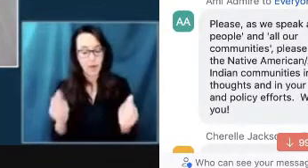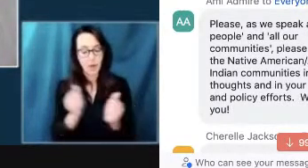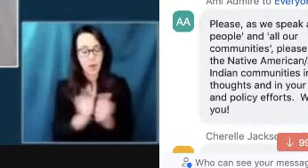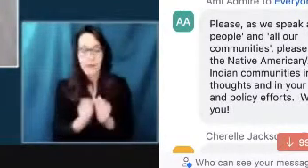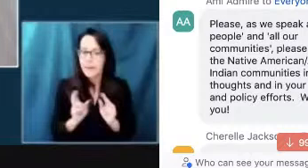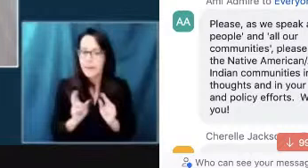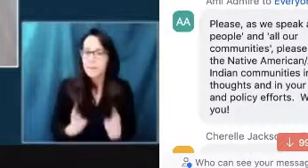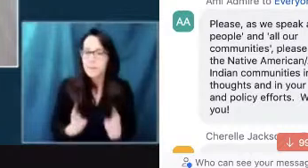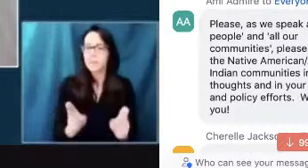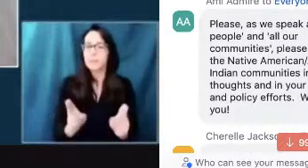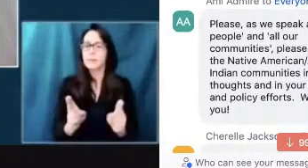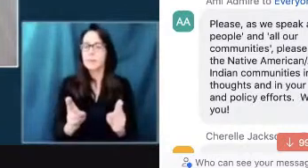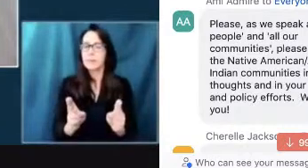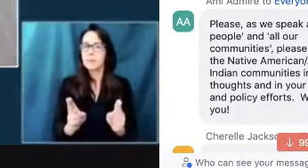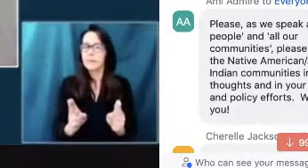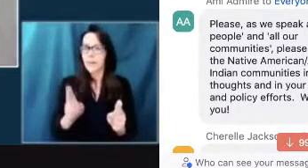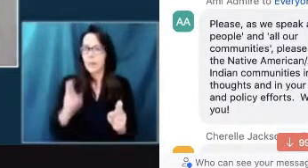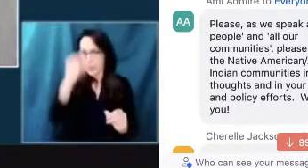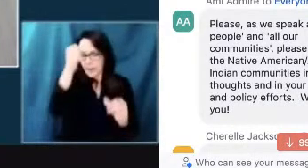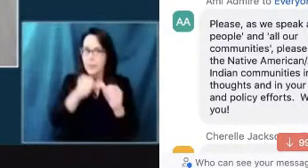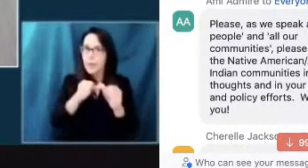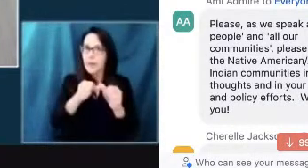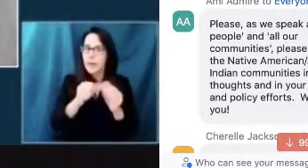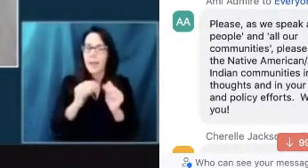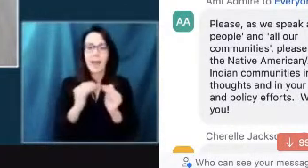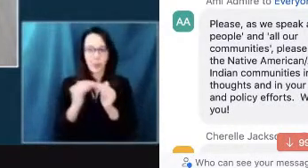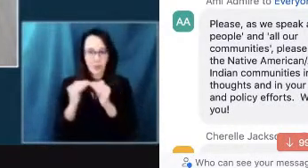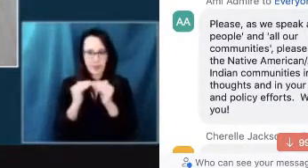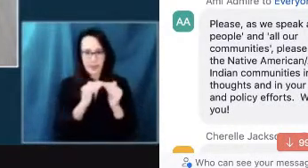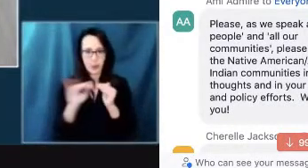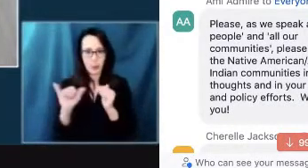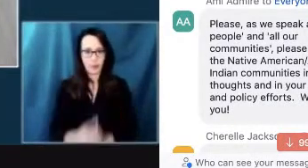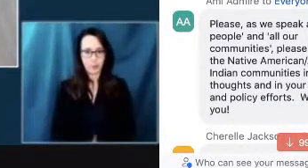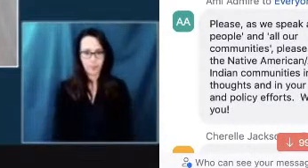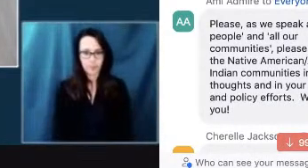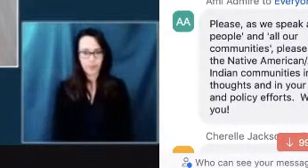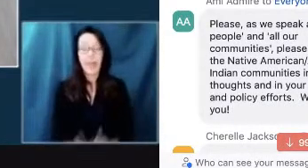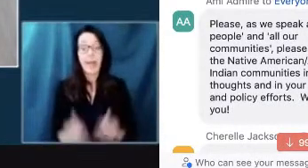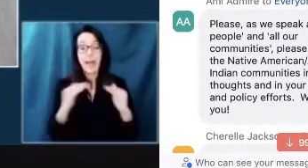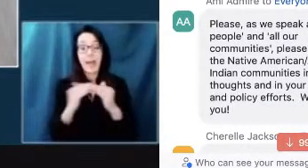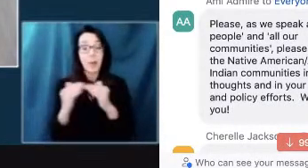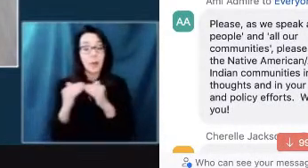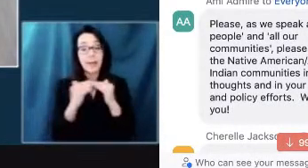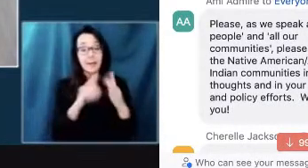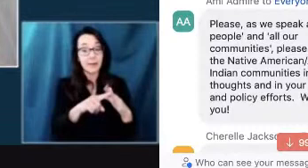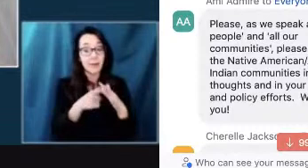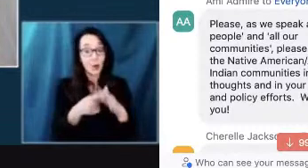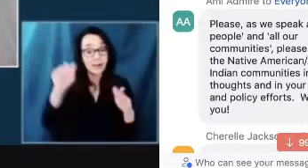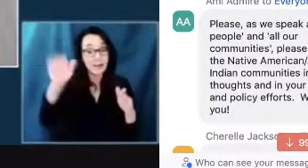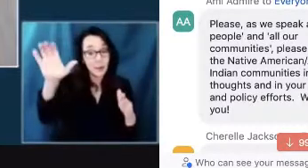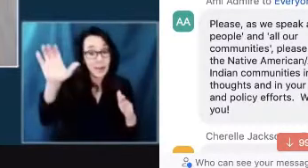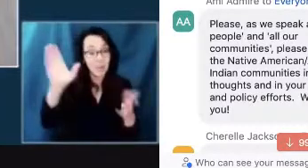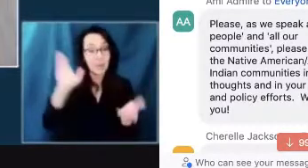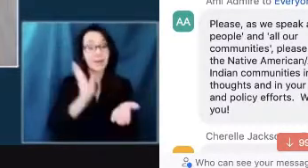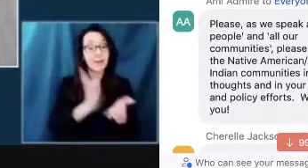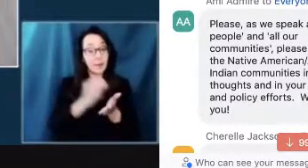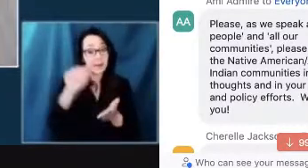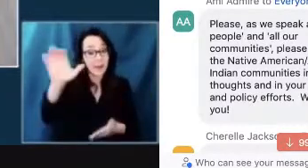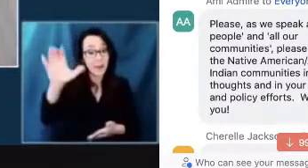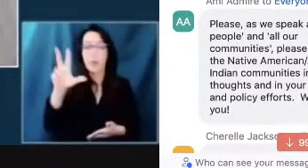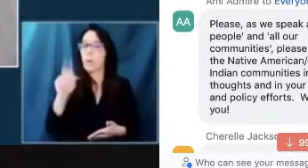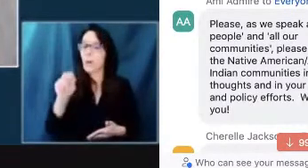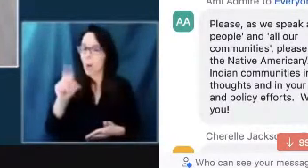equity. The urgency of equity does not start or stop in Sacramento. Equity starts in our